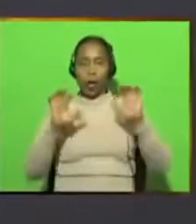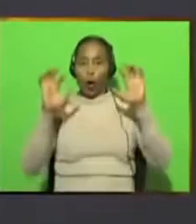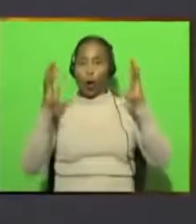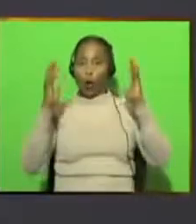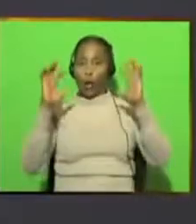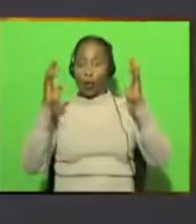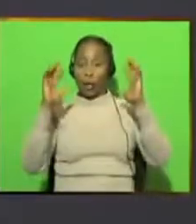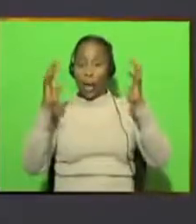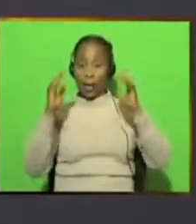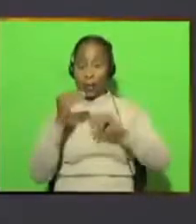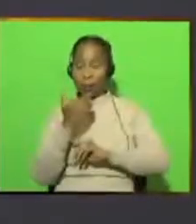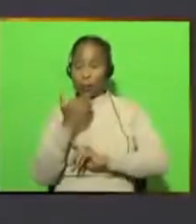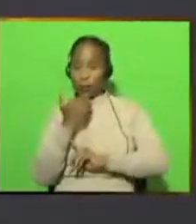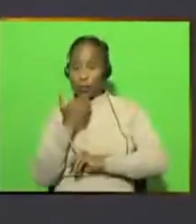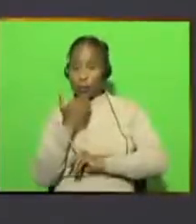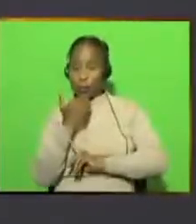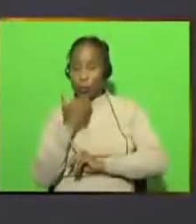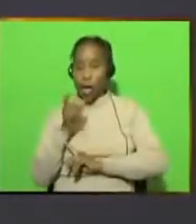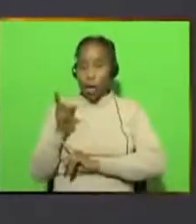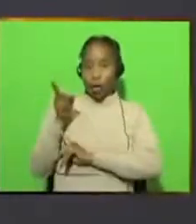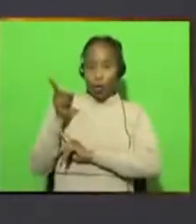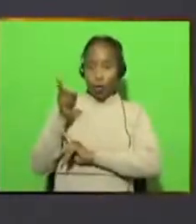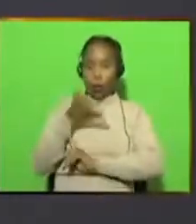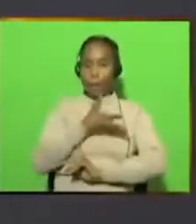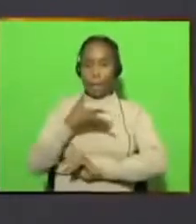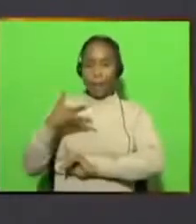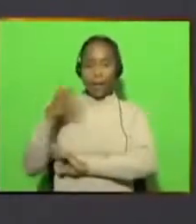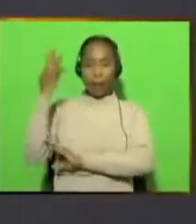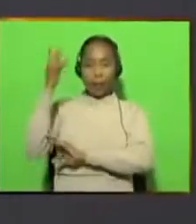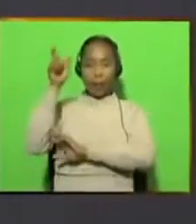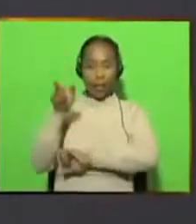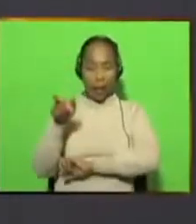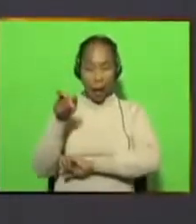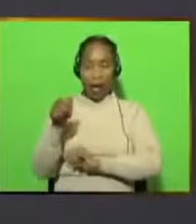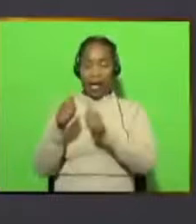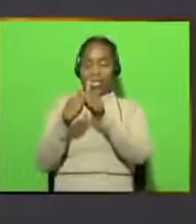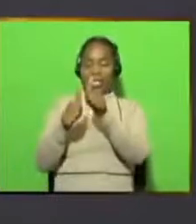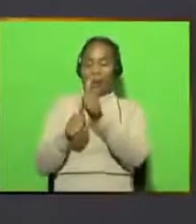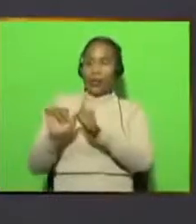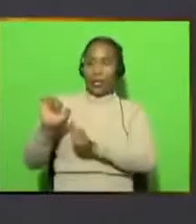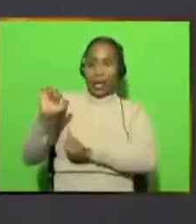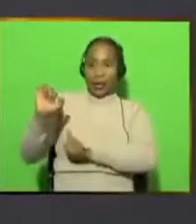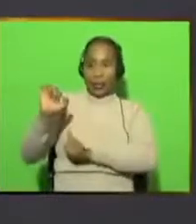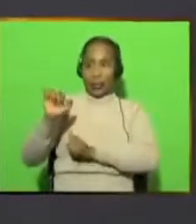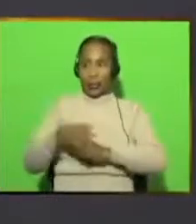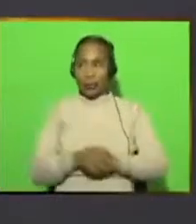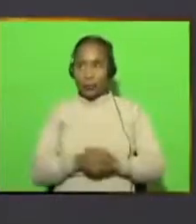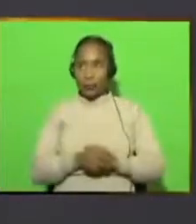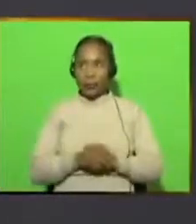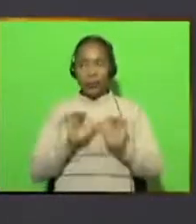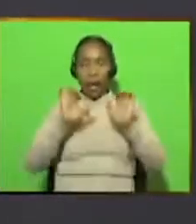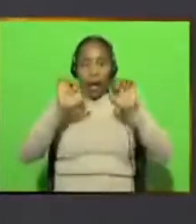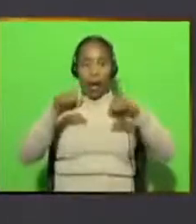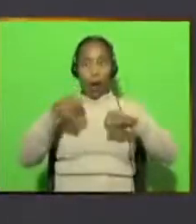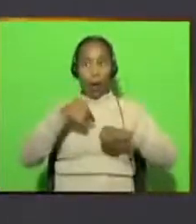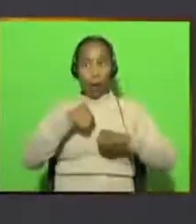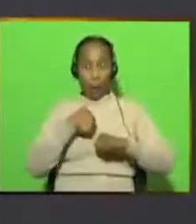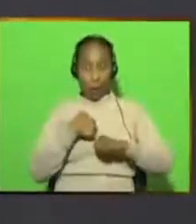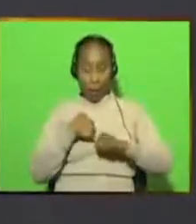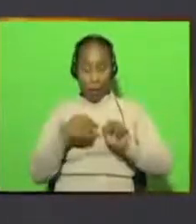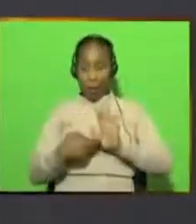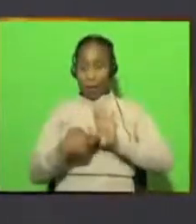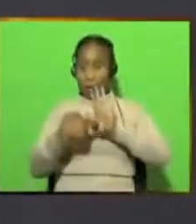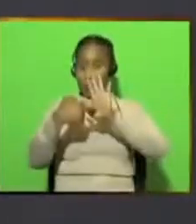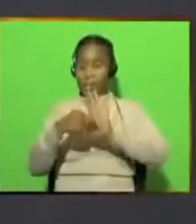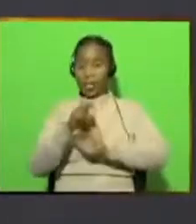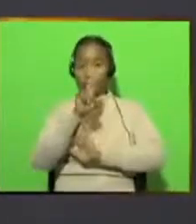Congratulations to you, Madam Speaker, and your Deputy. Allow me, on behalf of the